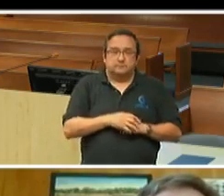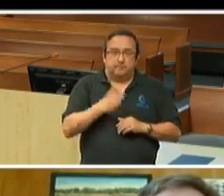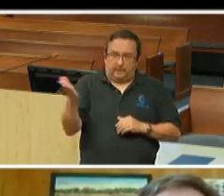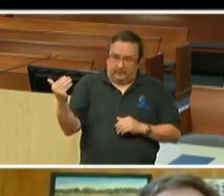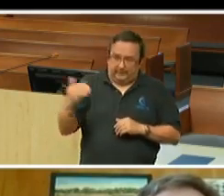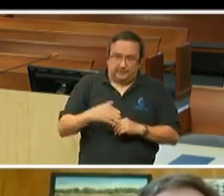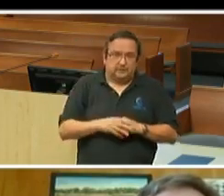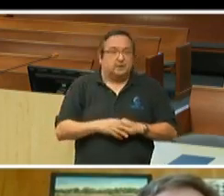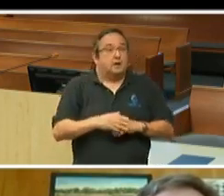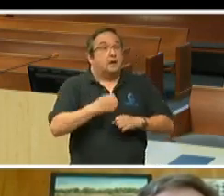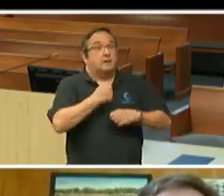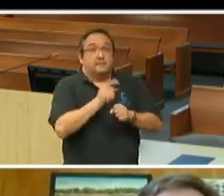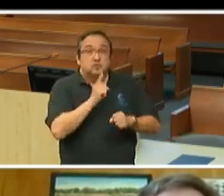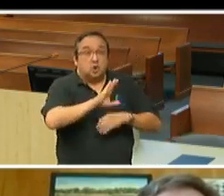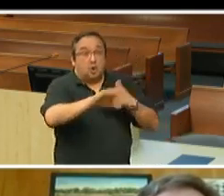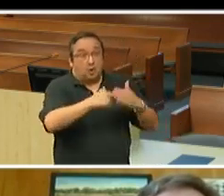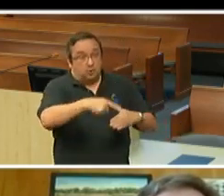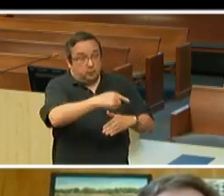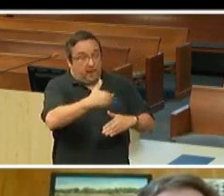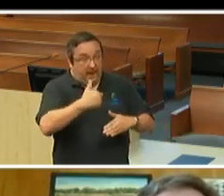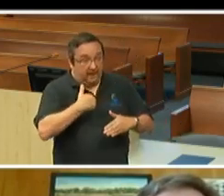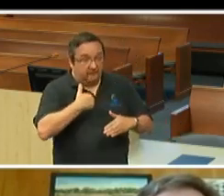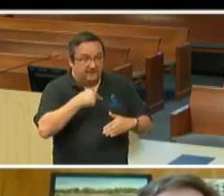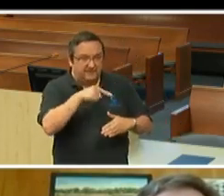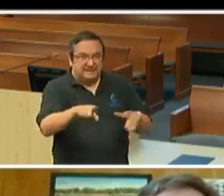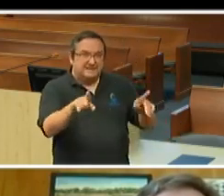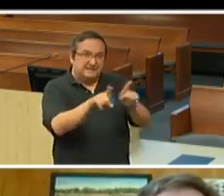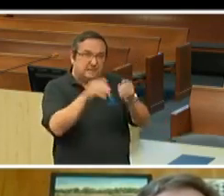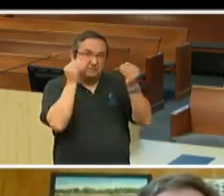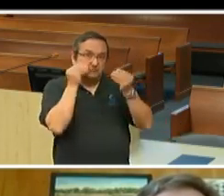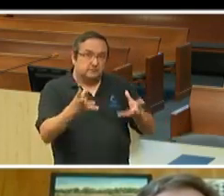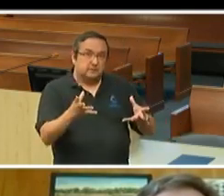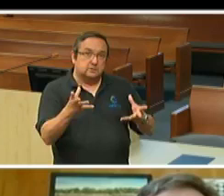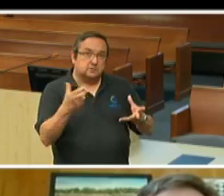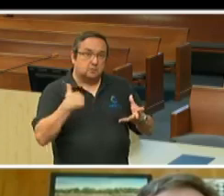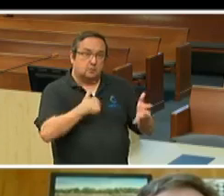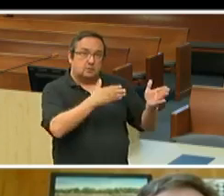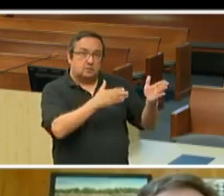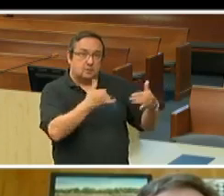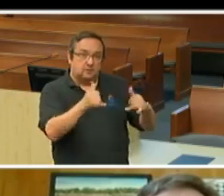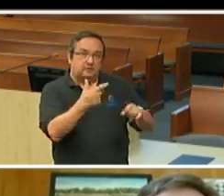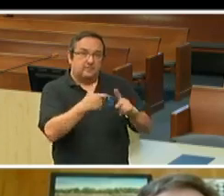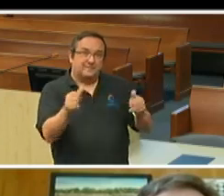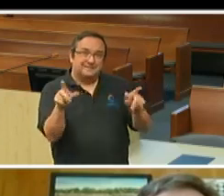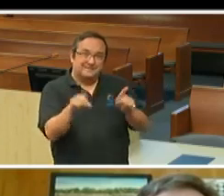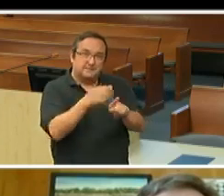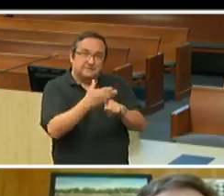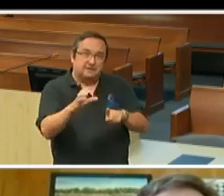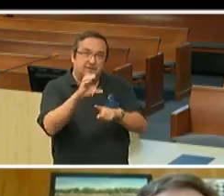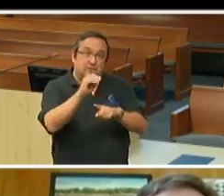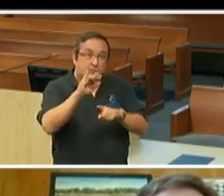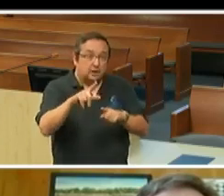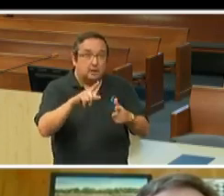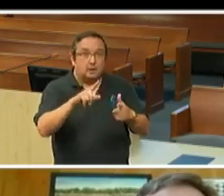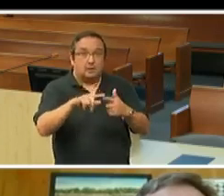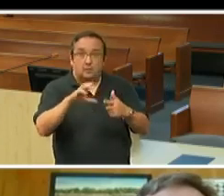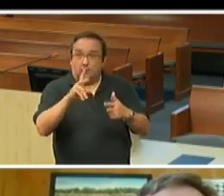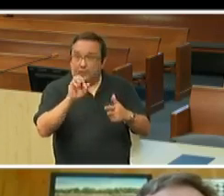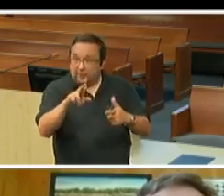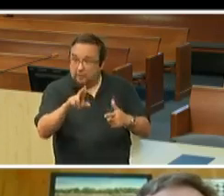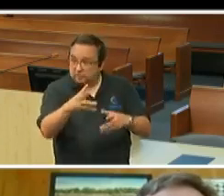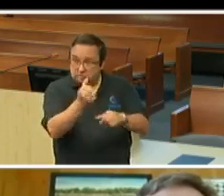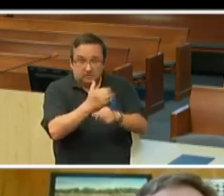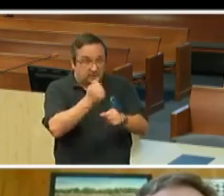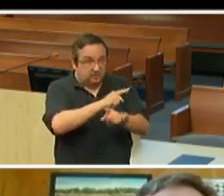I want to make sure that everyone has the same information. We're all playing off the same page. Commissioner Cornell, Commissioner Wheeler, did you all get